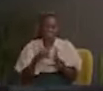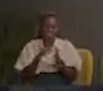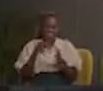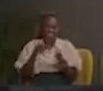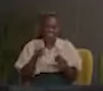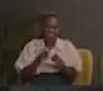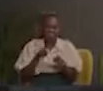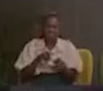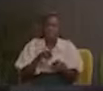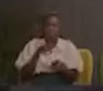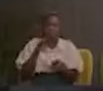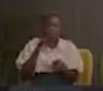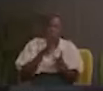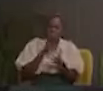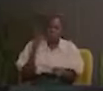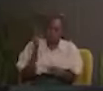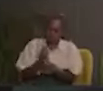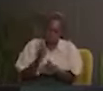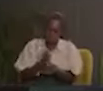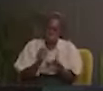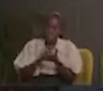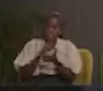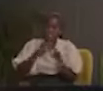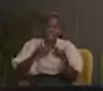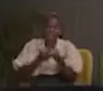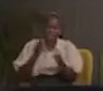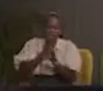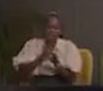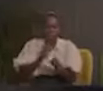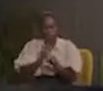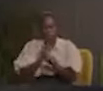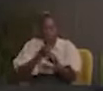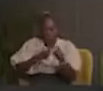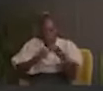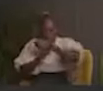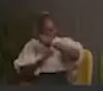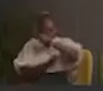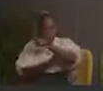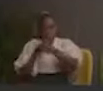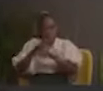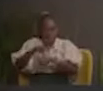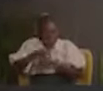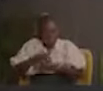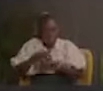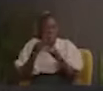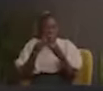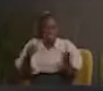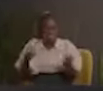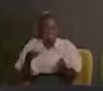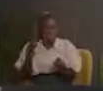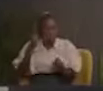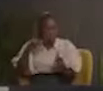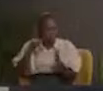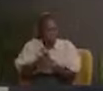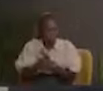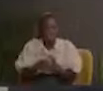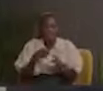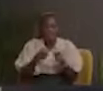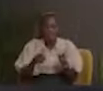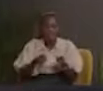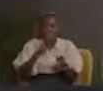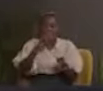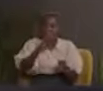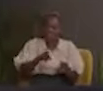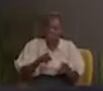sincere, but it is not accurate. That is not how faith works. From the foundations of the earth, the lamb was slain, but that reality could